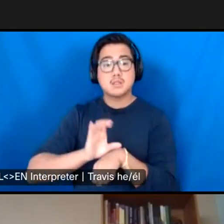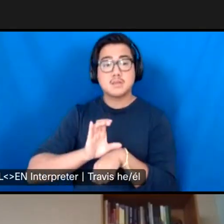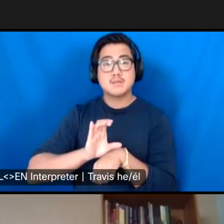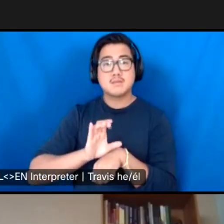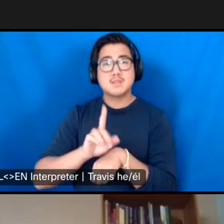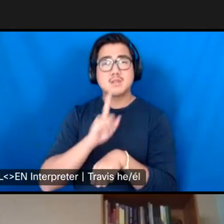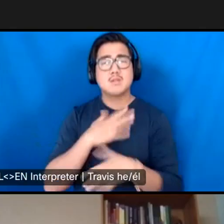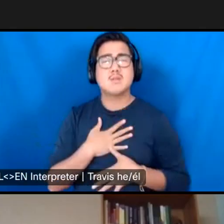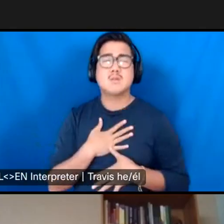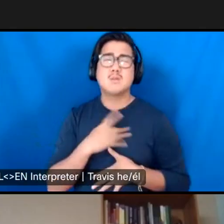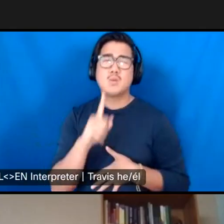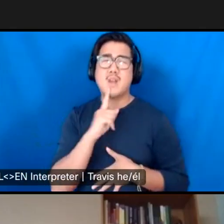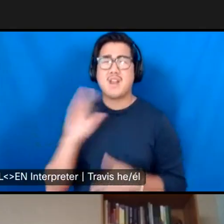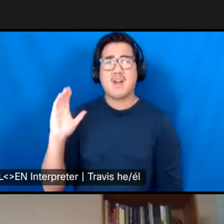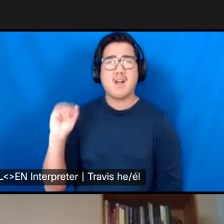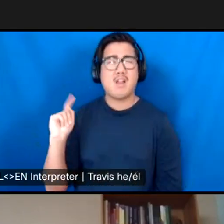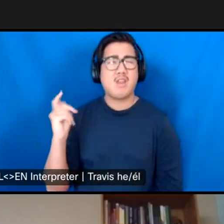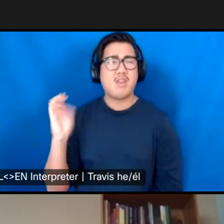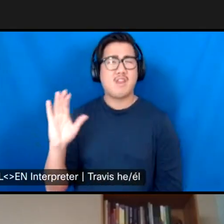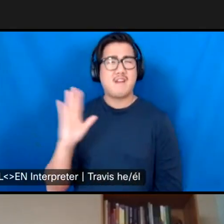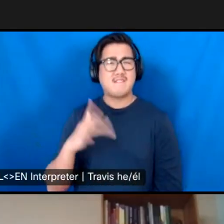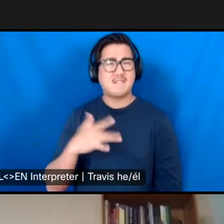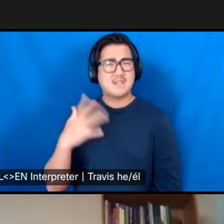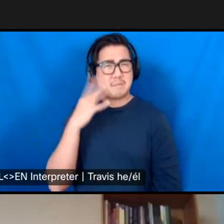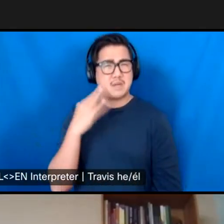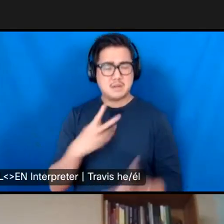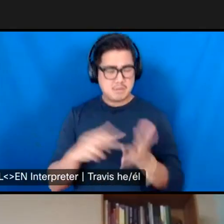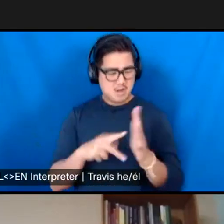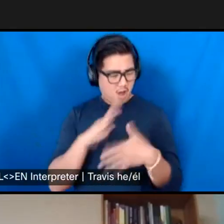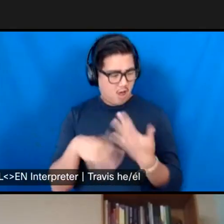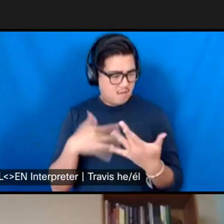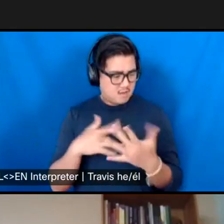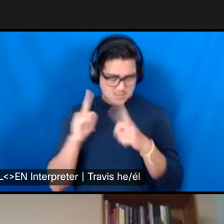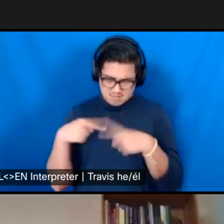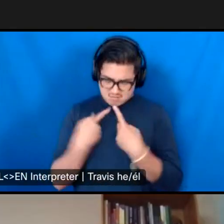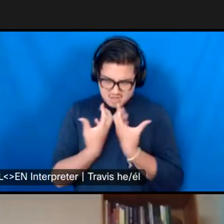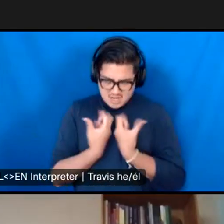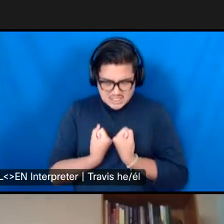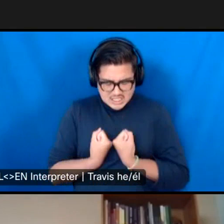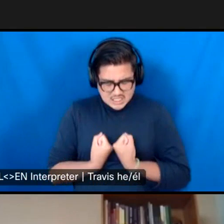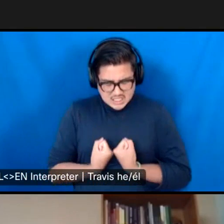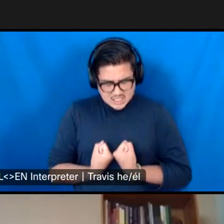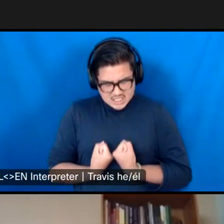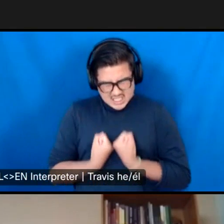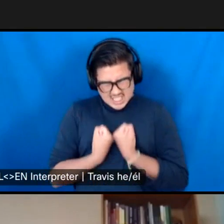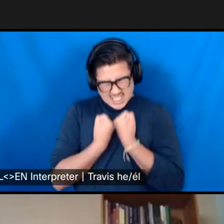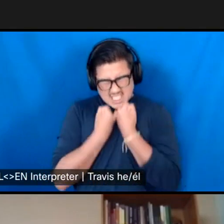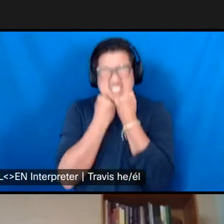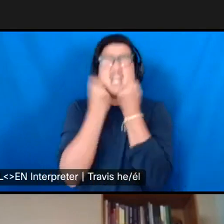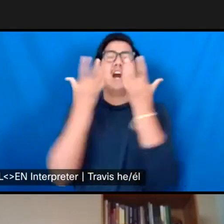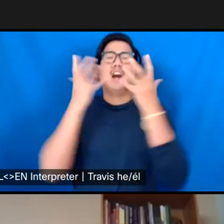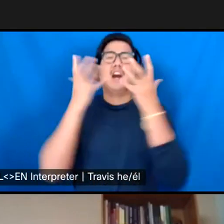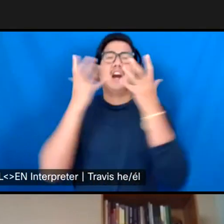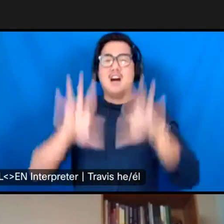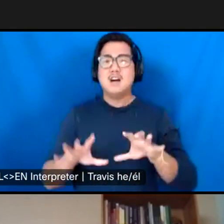cathartic experiences that kept folks in upbeat moods, right? We could go lay it all at the altar and trust